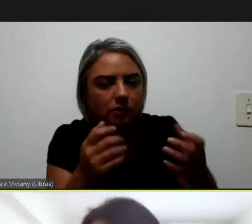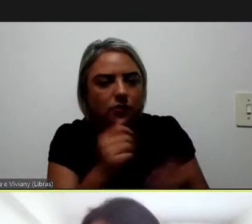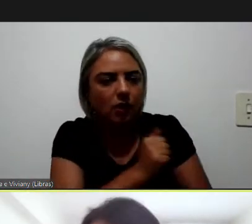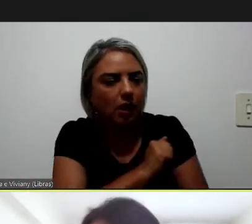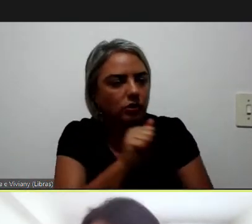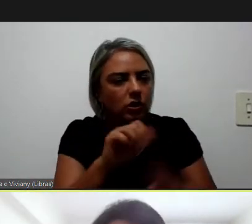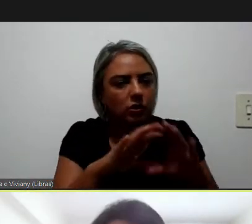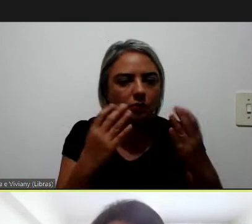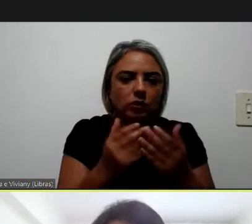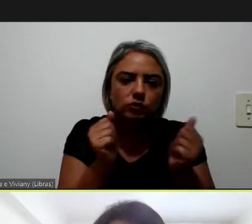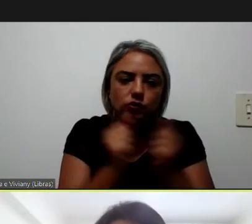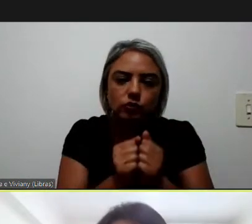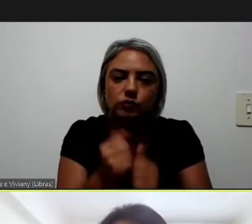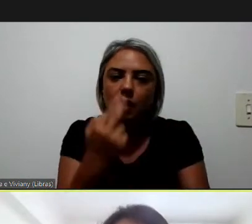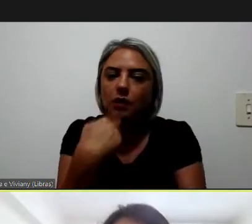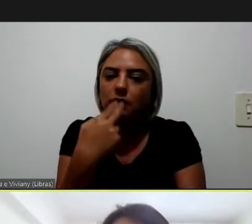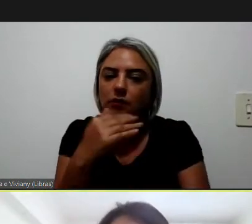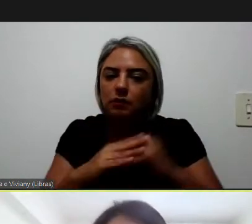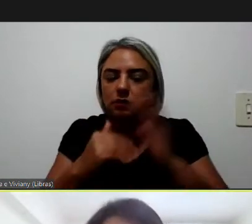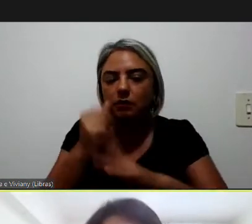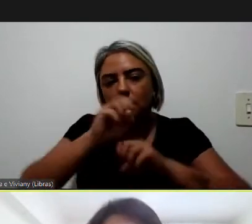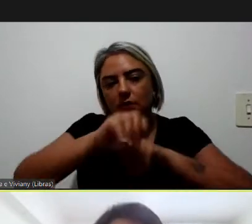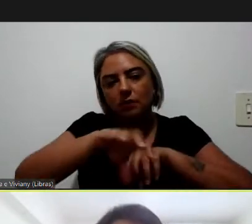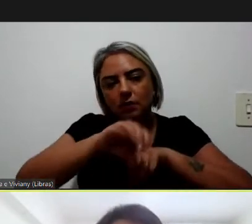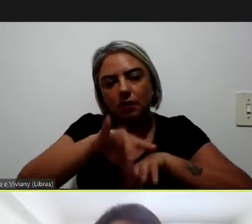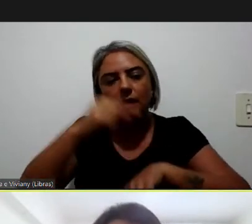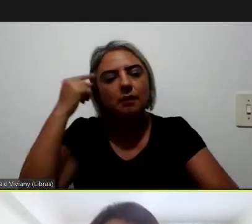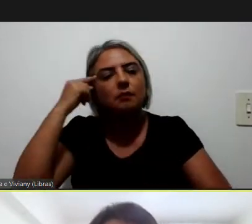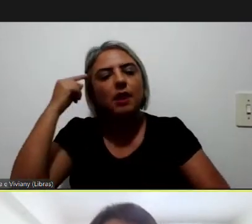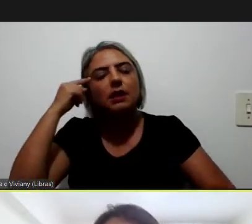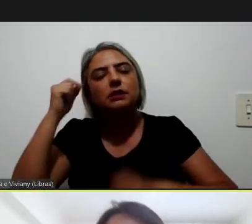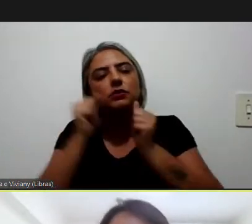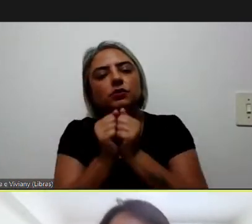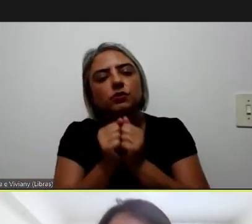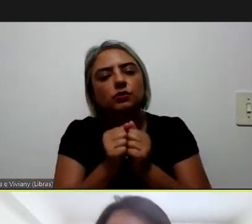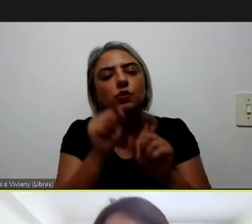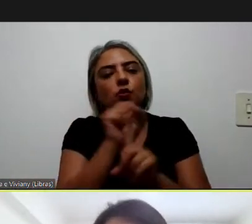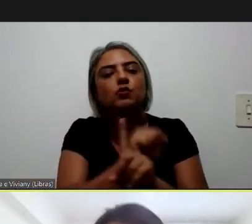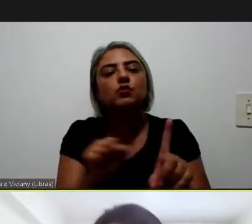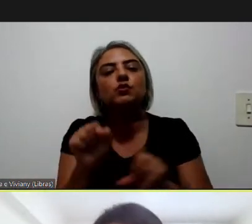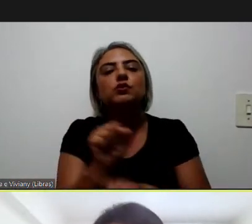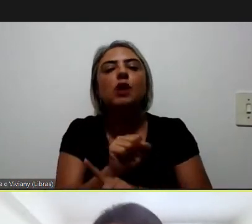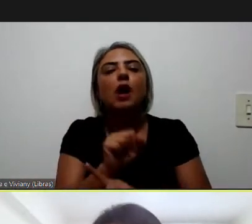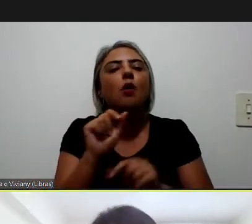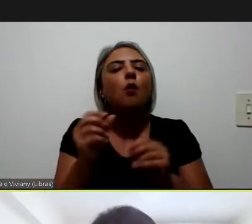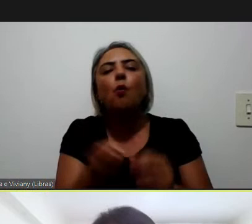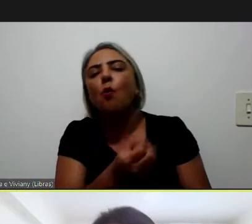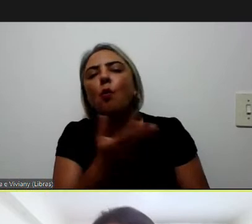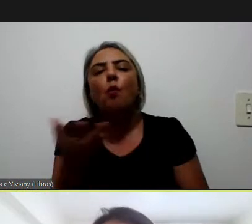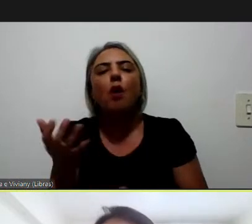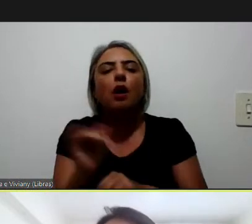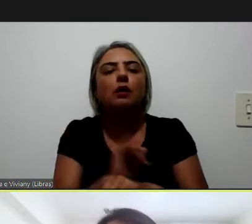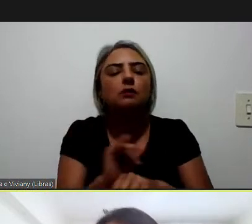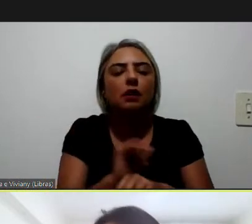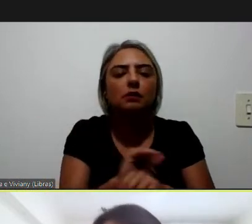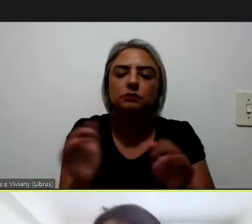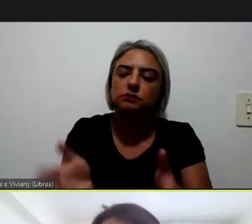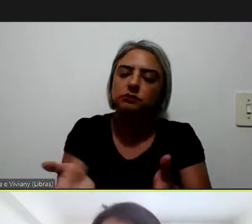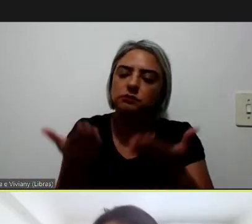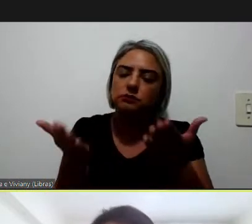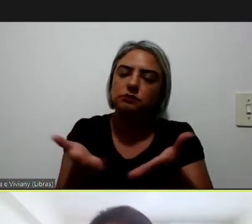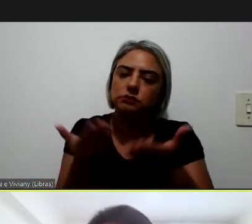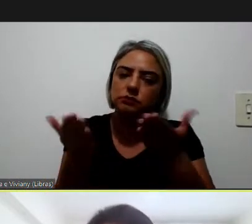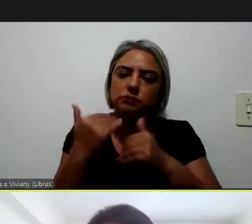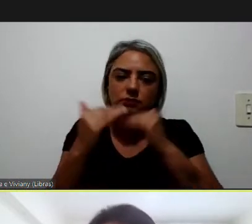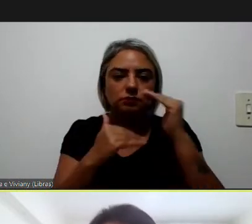community agent? Alongside the dietitian of education, that needs to think alongside the social part, which strategies we're going